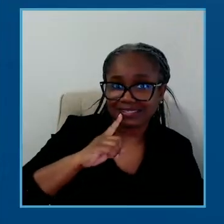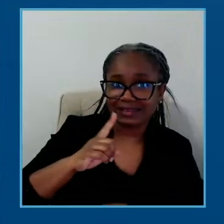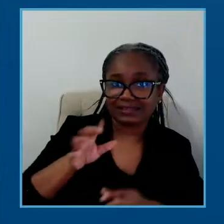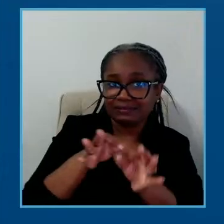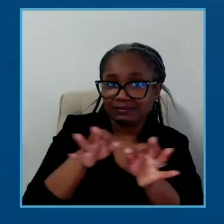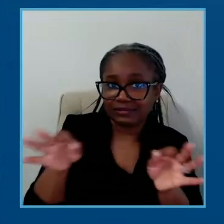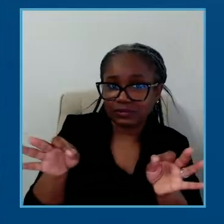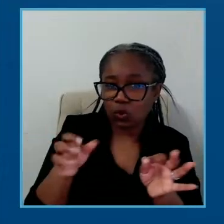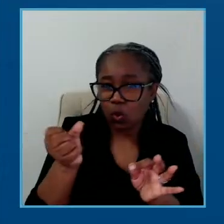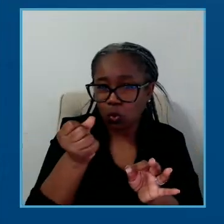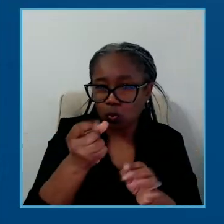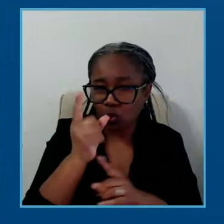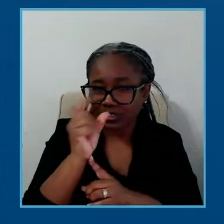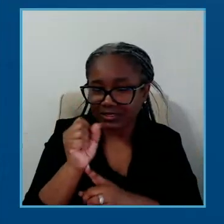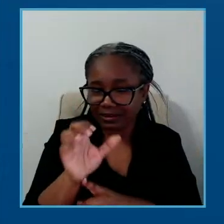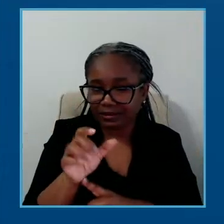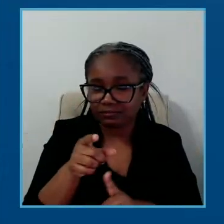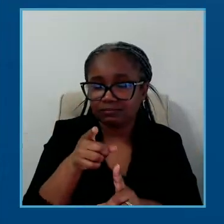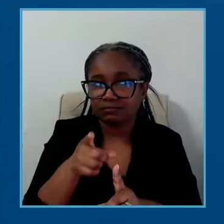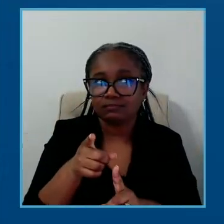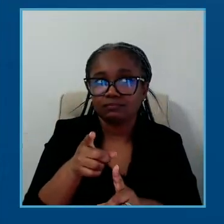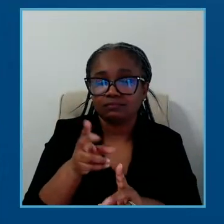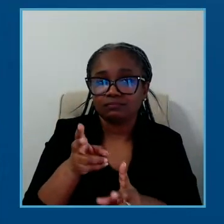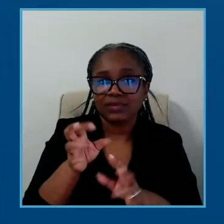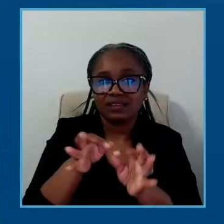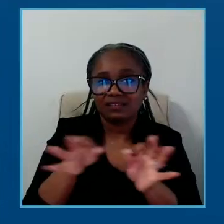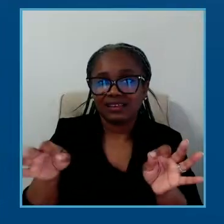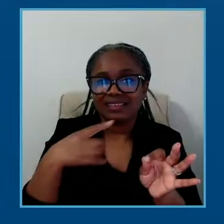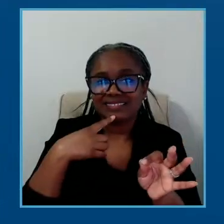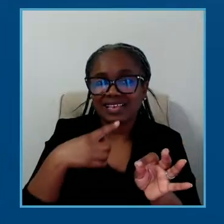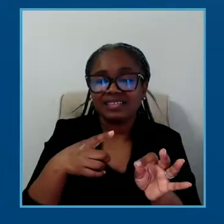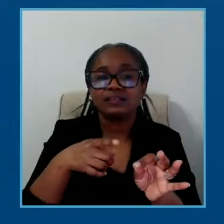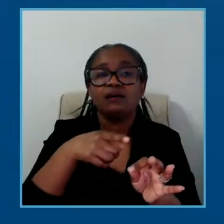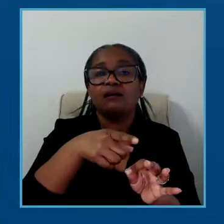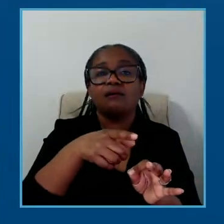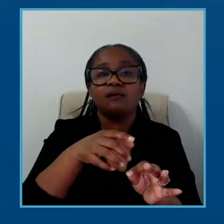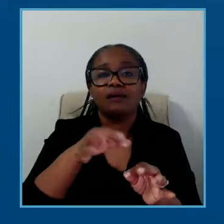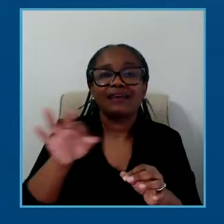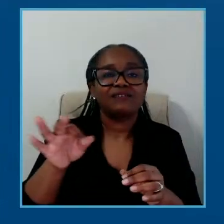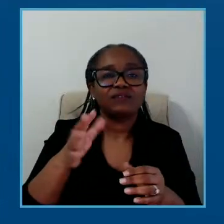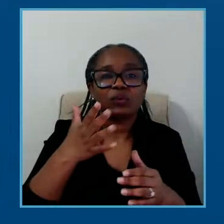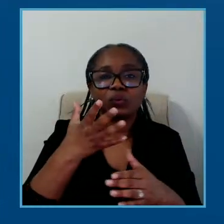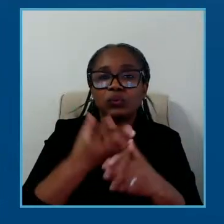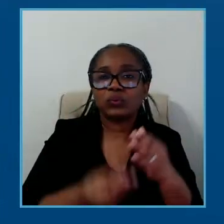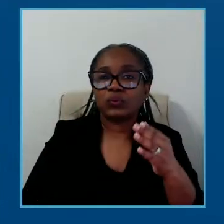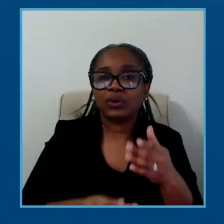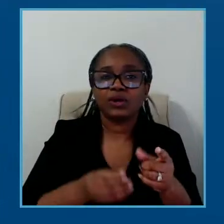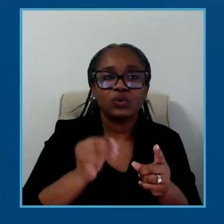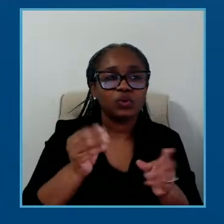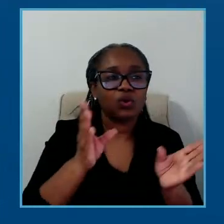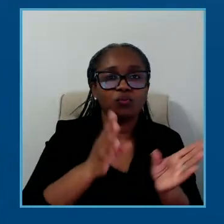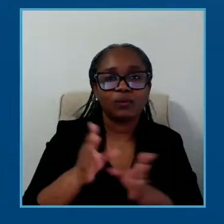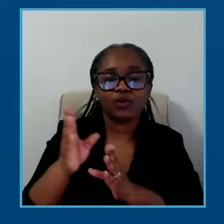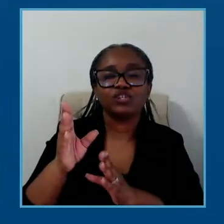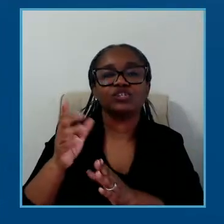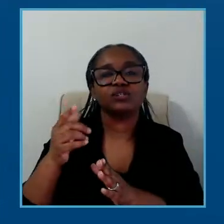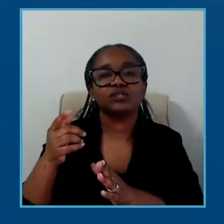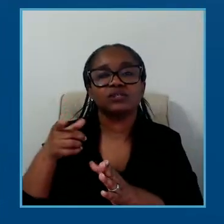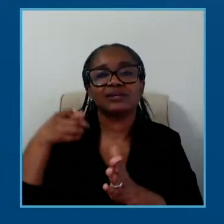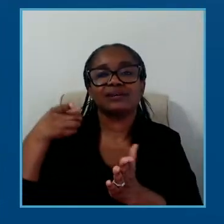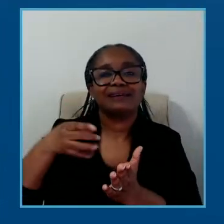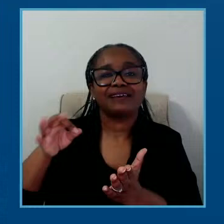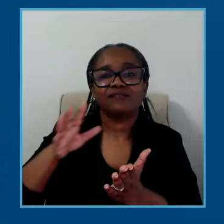on one second, that in the absence of other provisions, Robert Rules of Order, as most